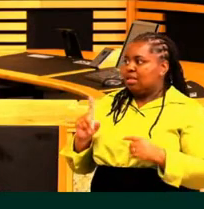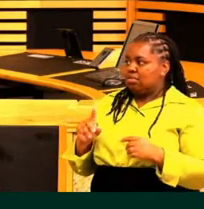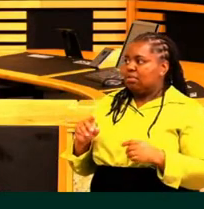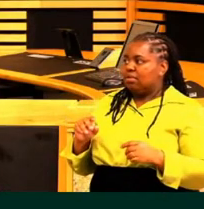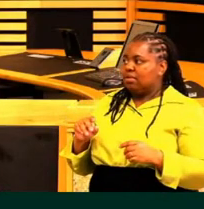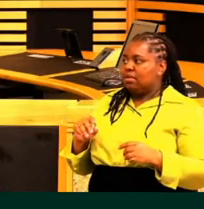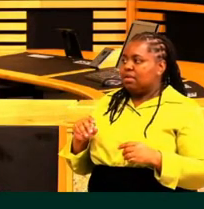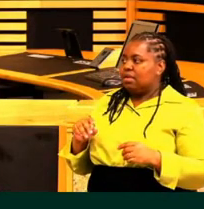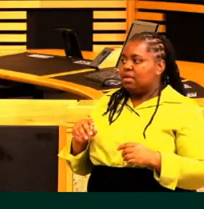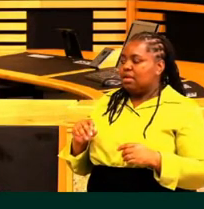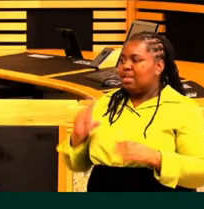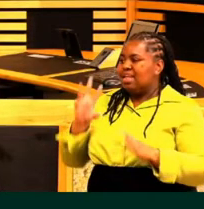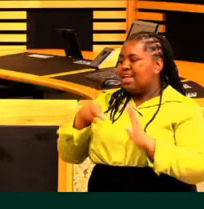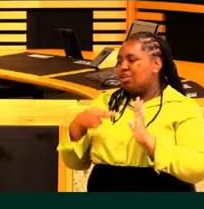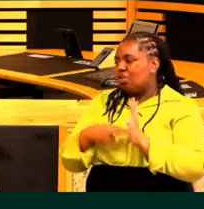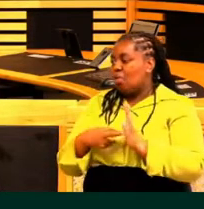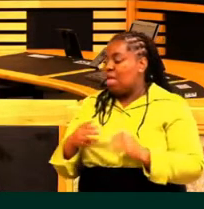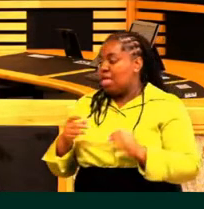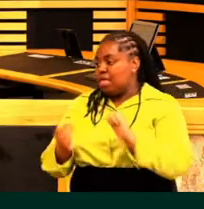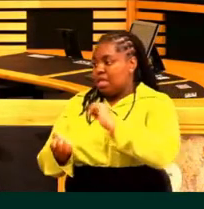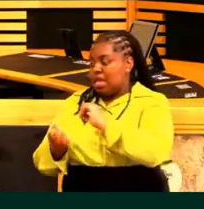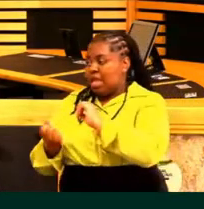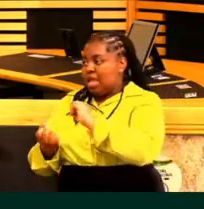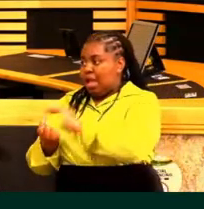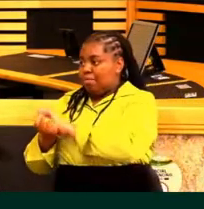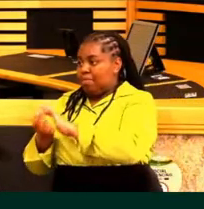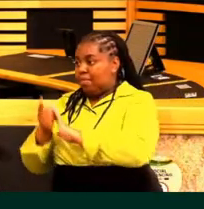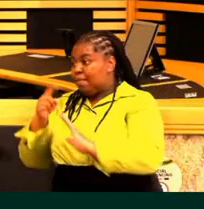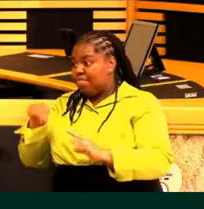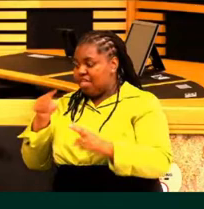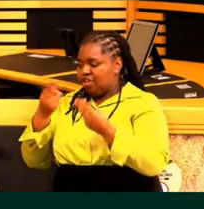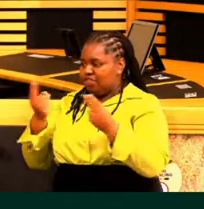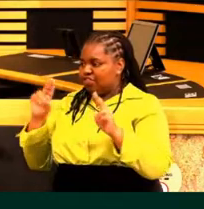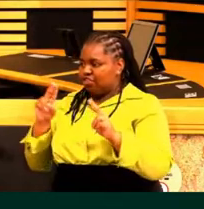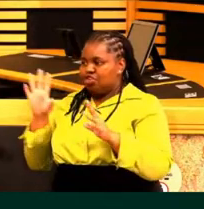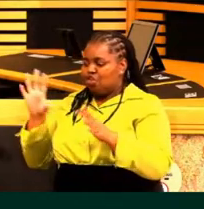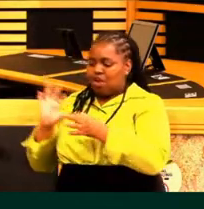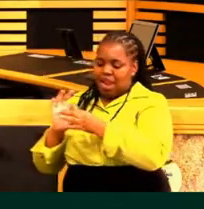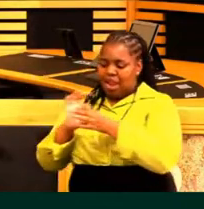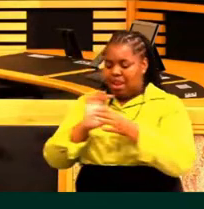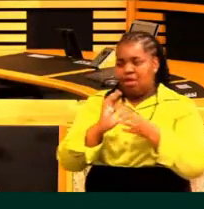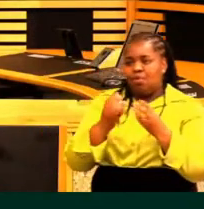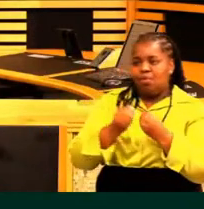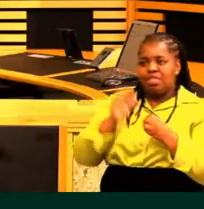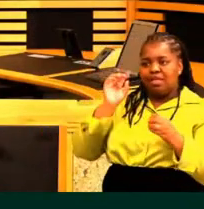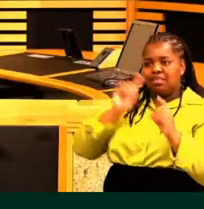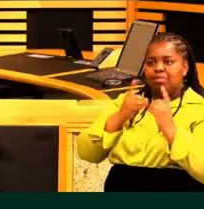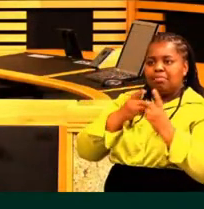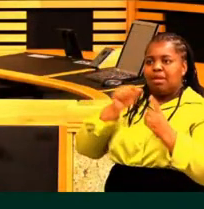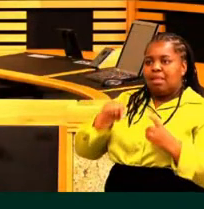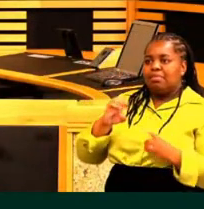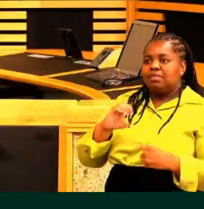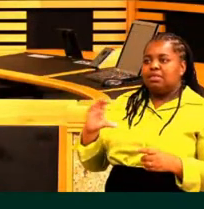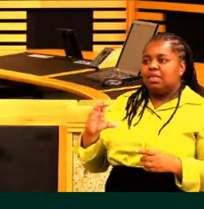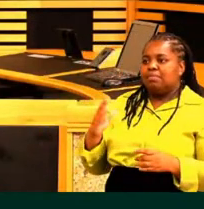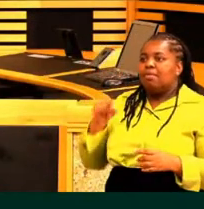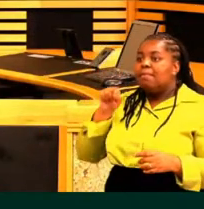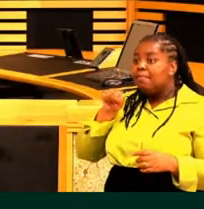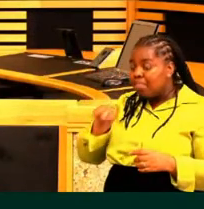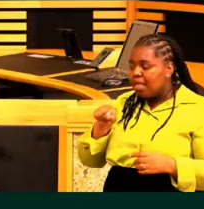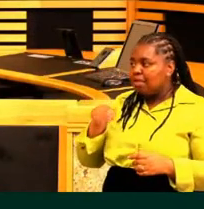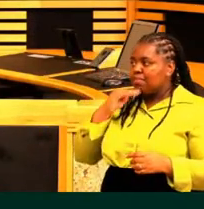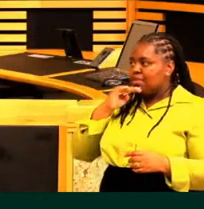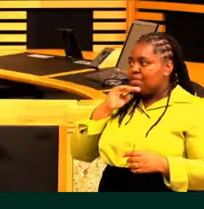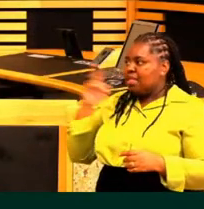that a role is the institution does not link with the Department of labist thinking so to an extent that